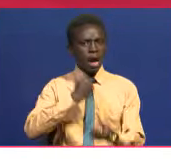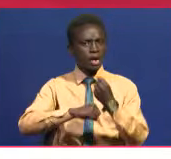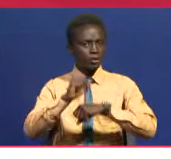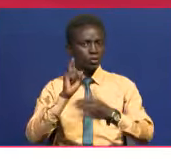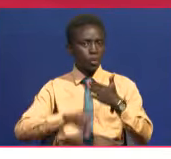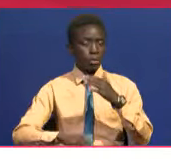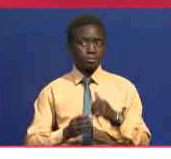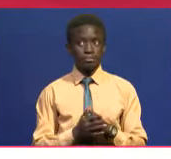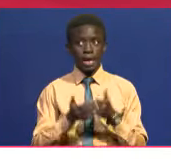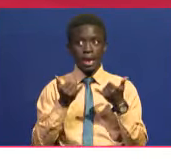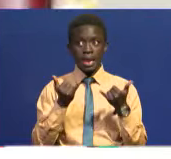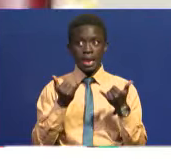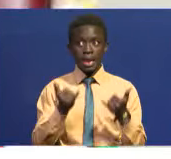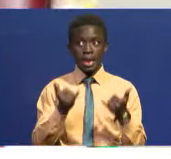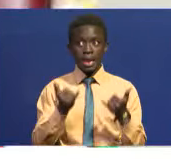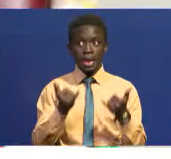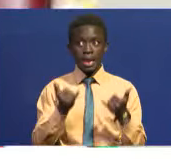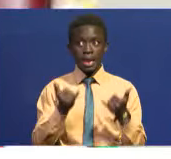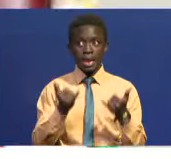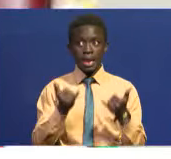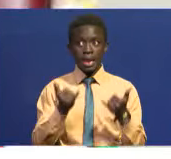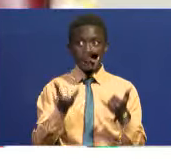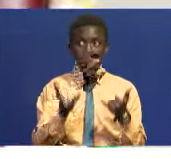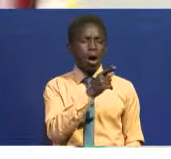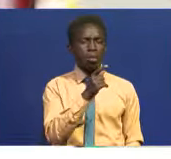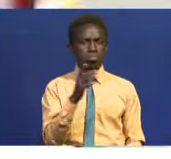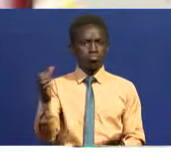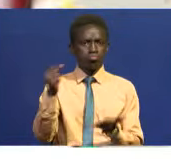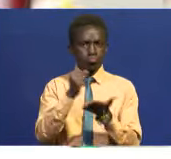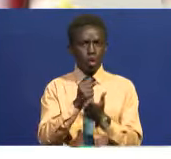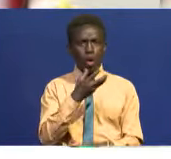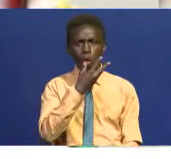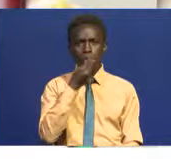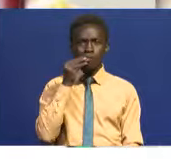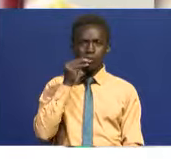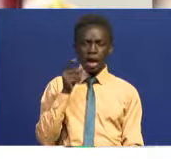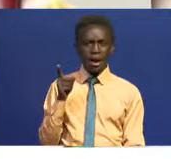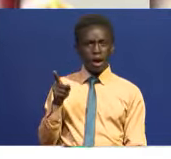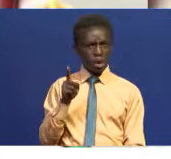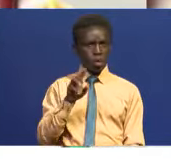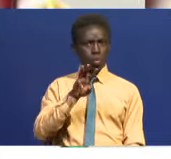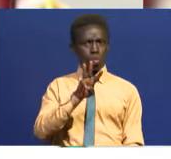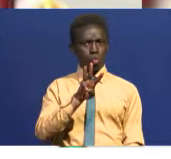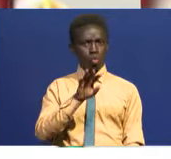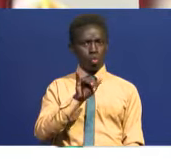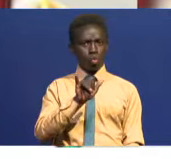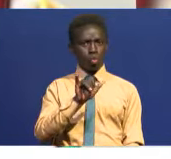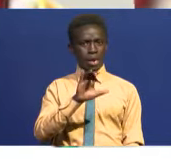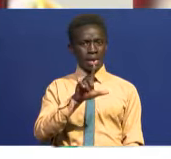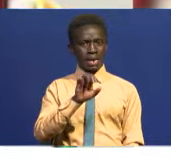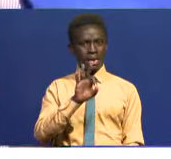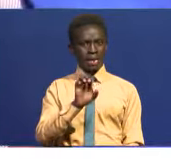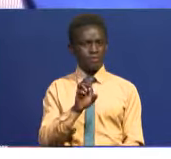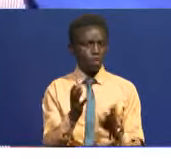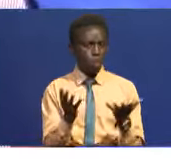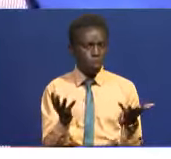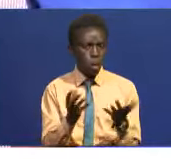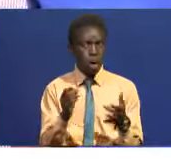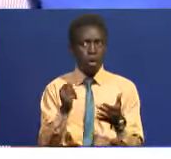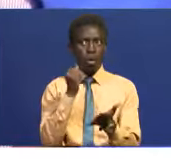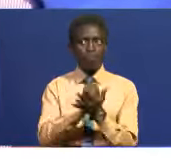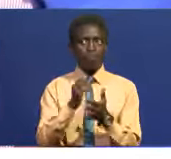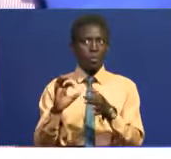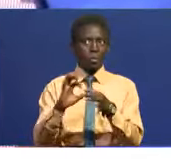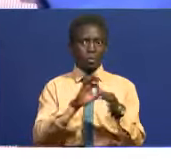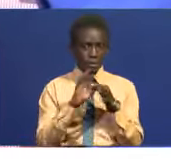the president for nominating former area to the cooperatives and SMEs development docket. Kakamega